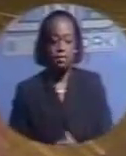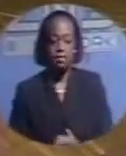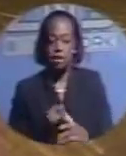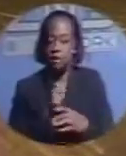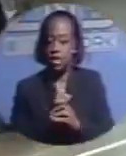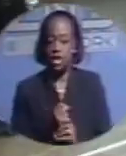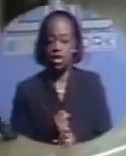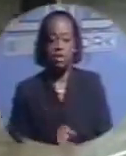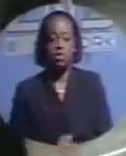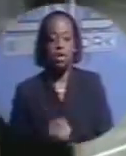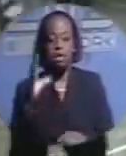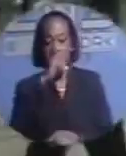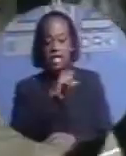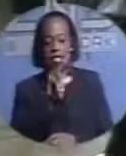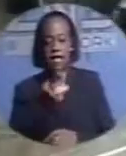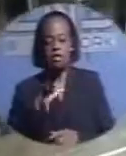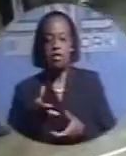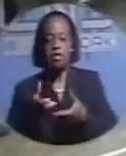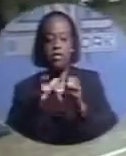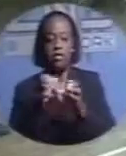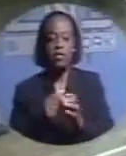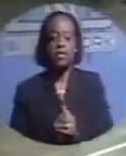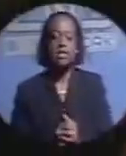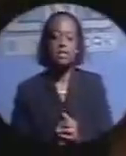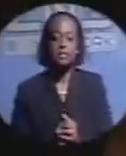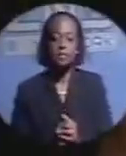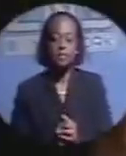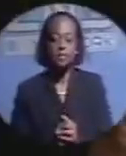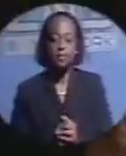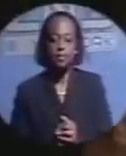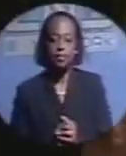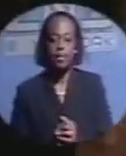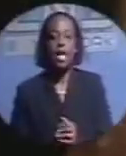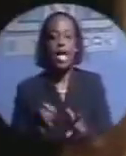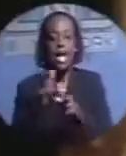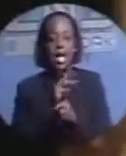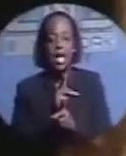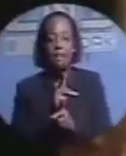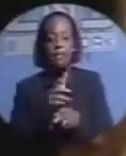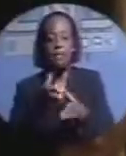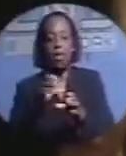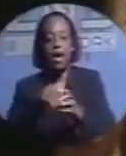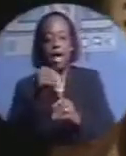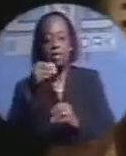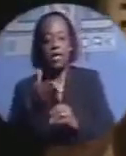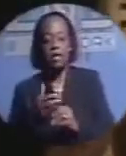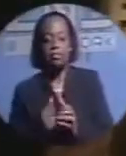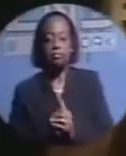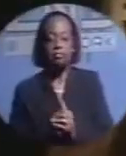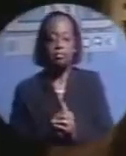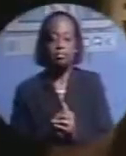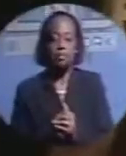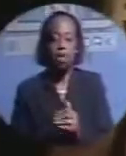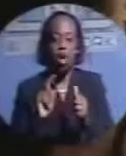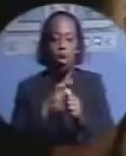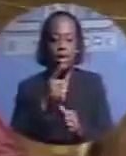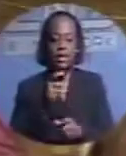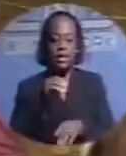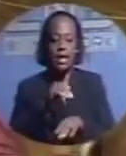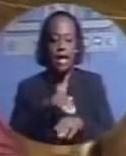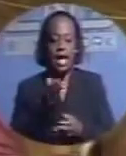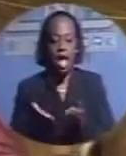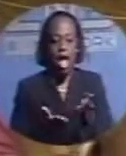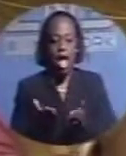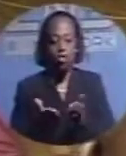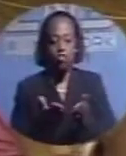30 free throws. What's the game plan now as you head into game two? Keep the ball out there, point guard on. You know, once again, control the boards.